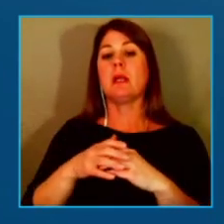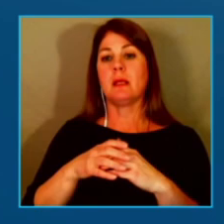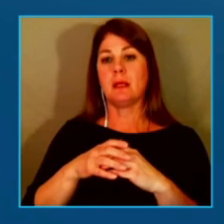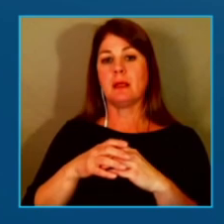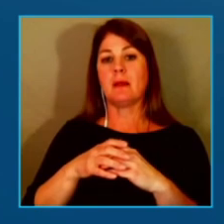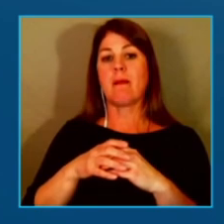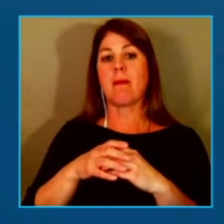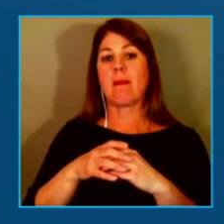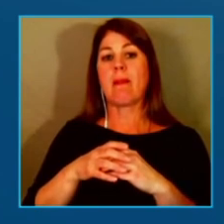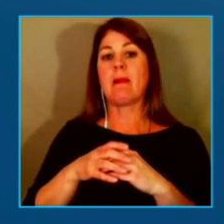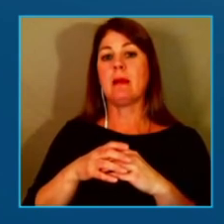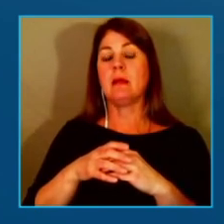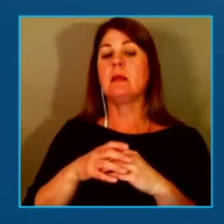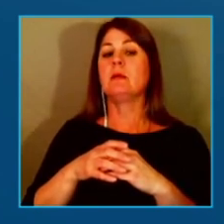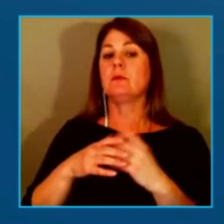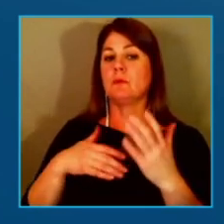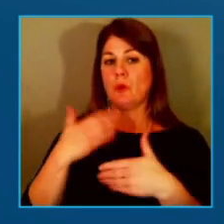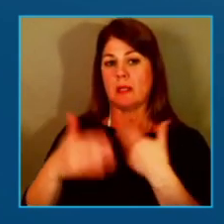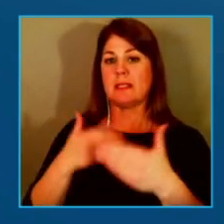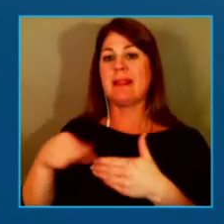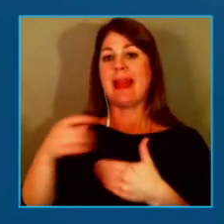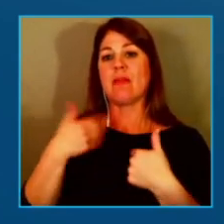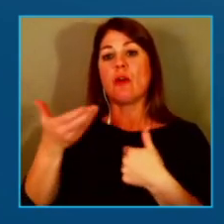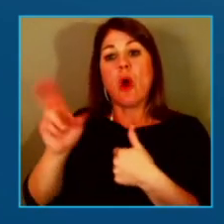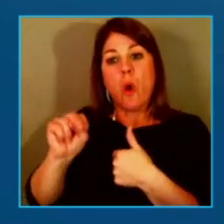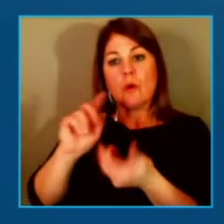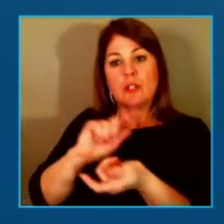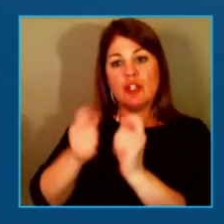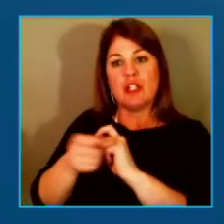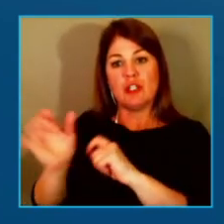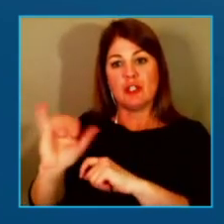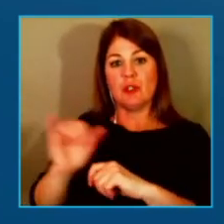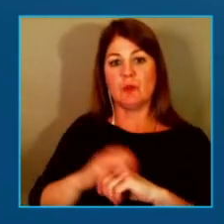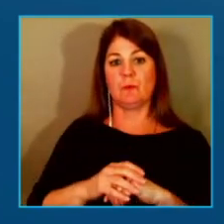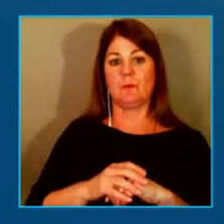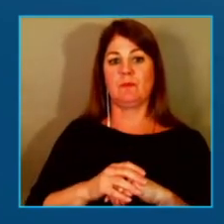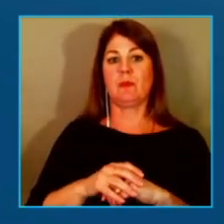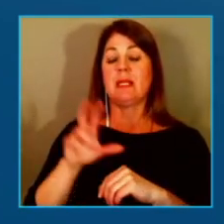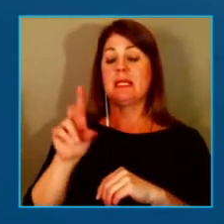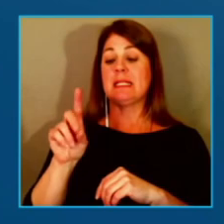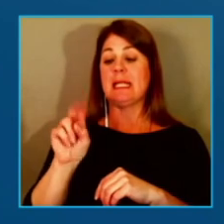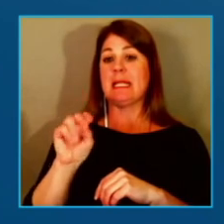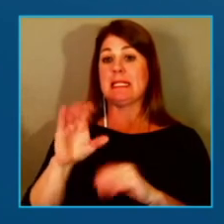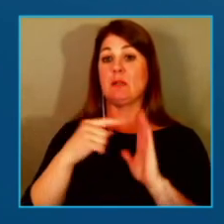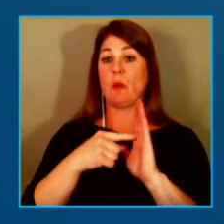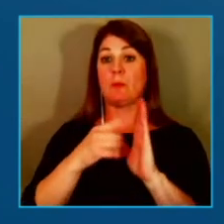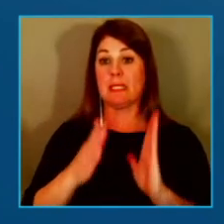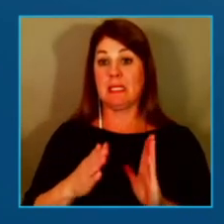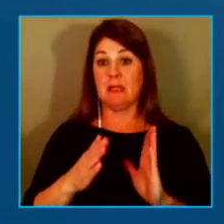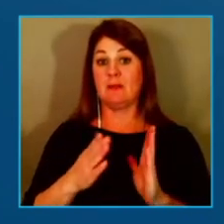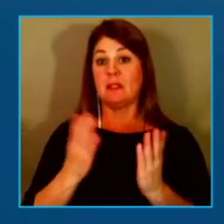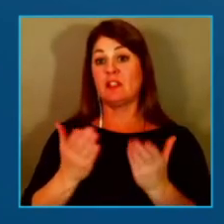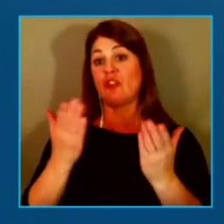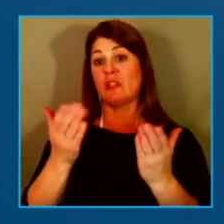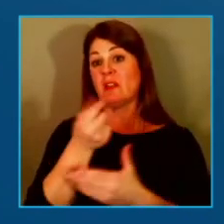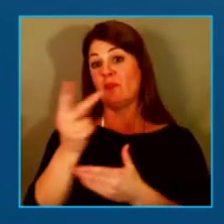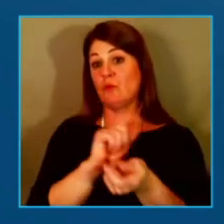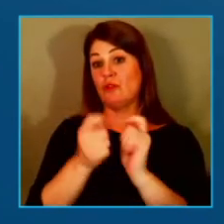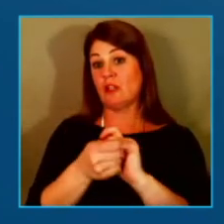year and had their own changes. And the DNC representatives also suggested some